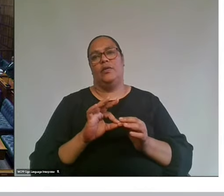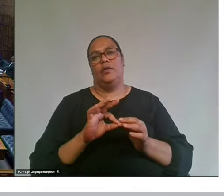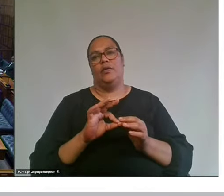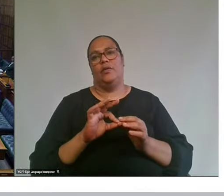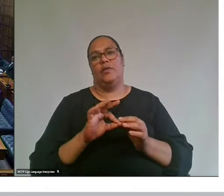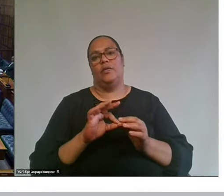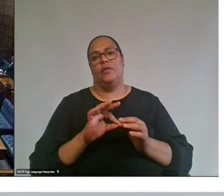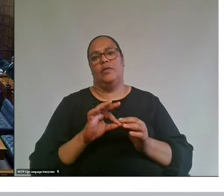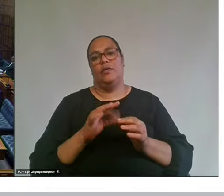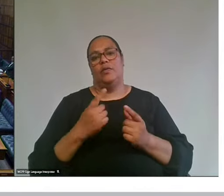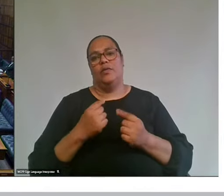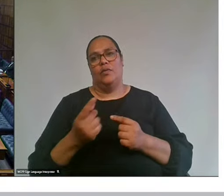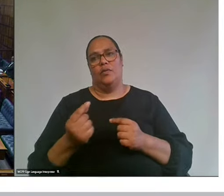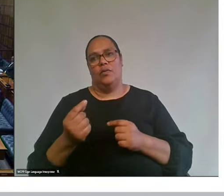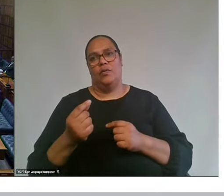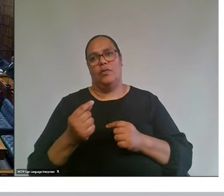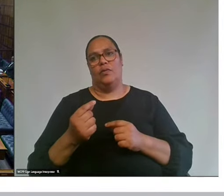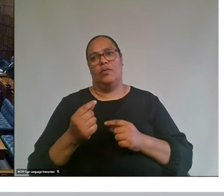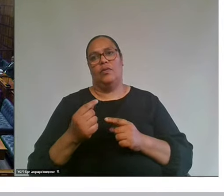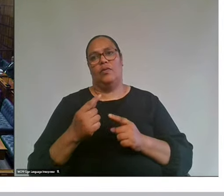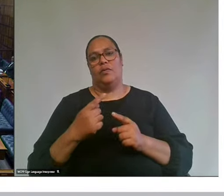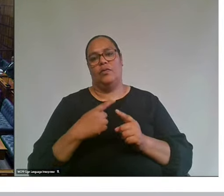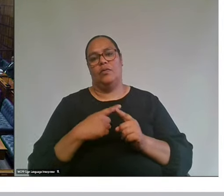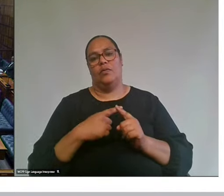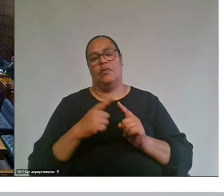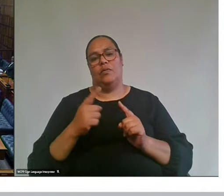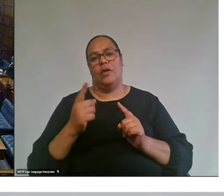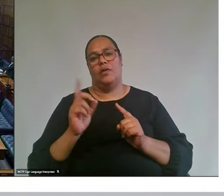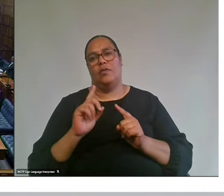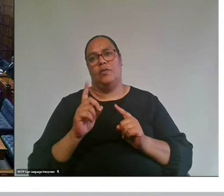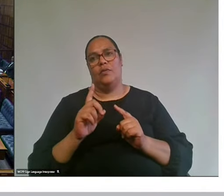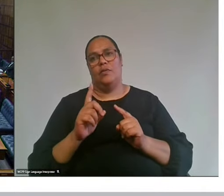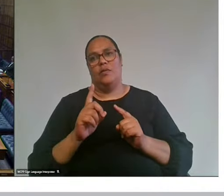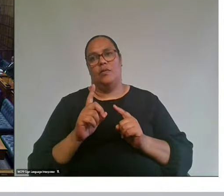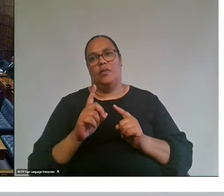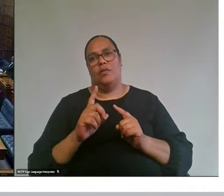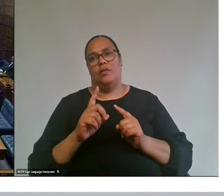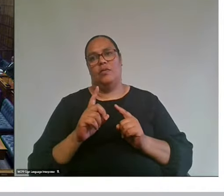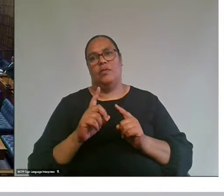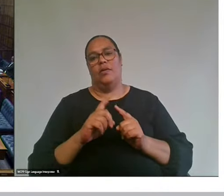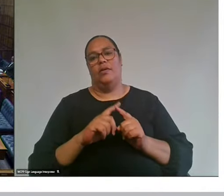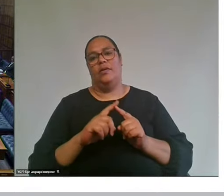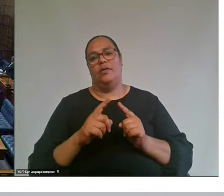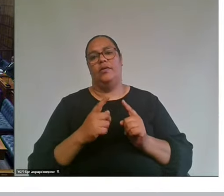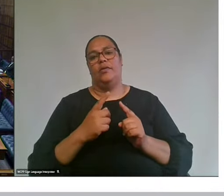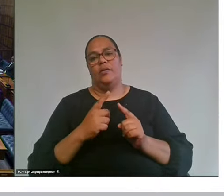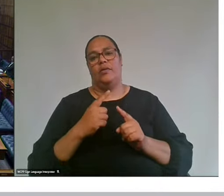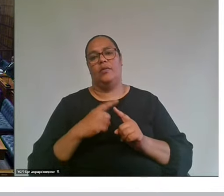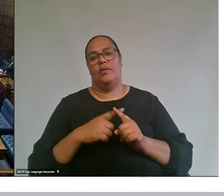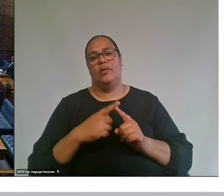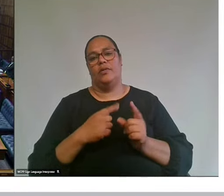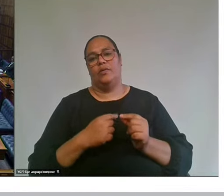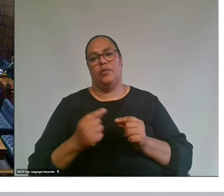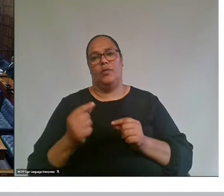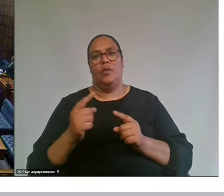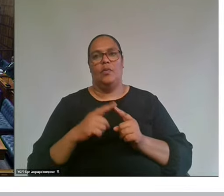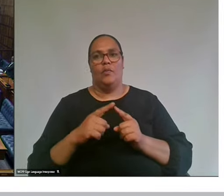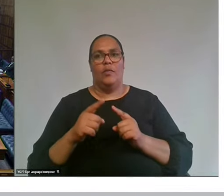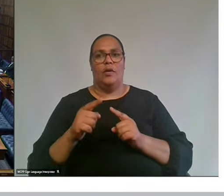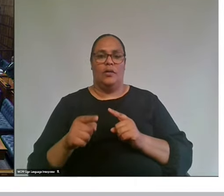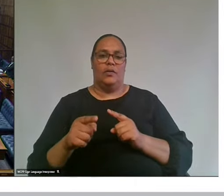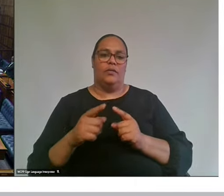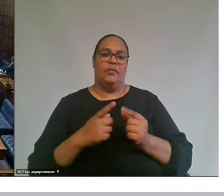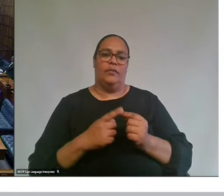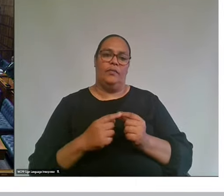post is going to even move further what are other innovation and conversation with the